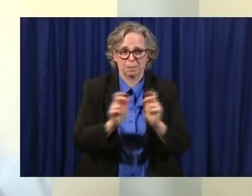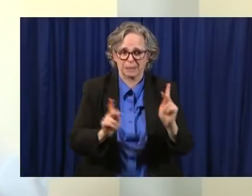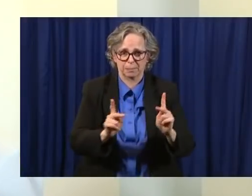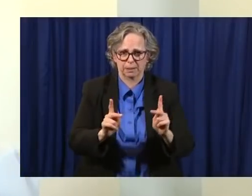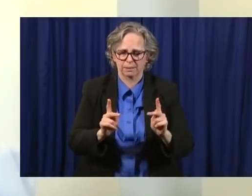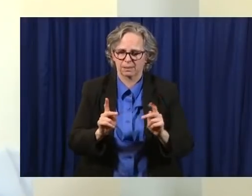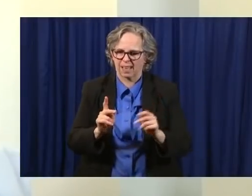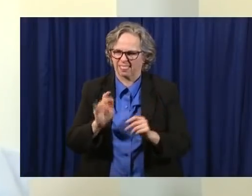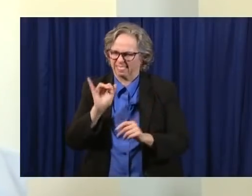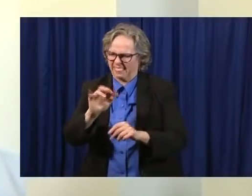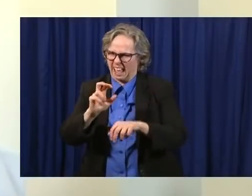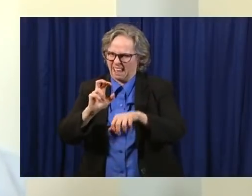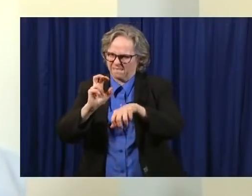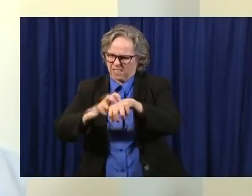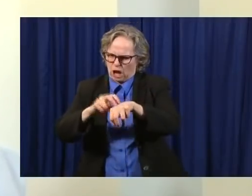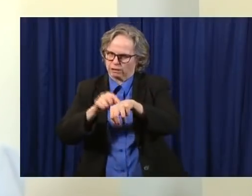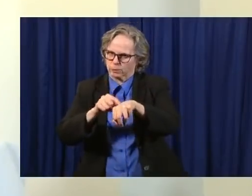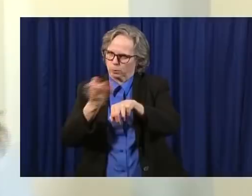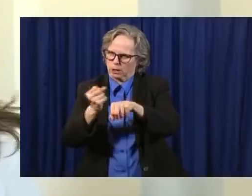Eric.